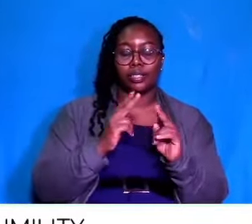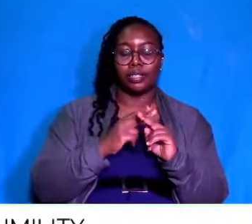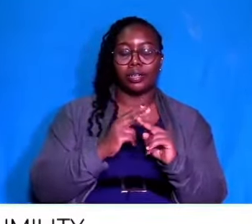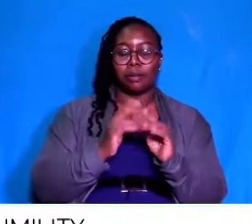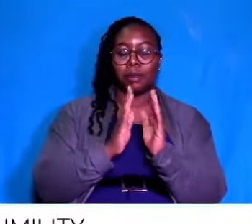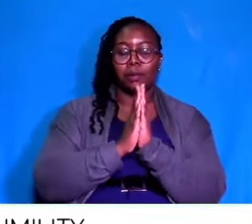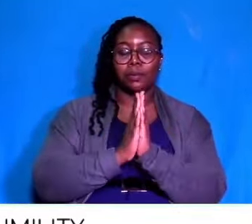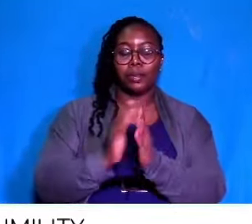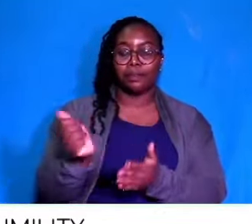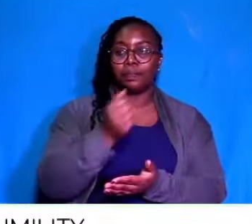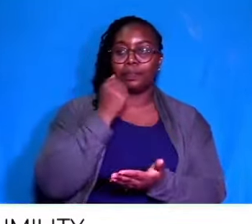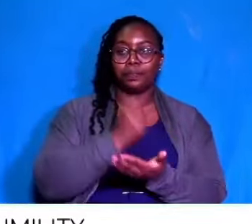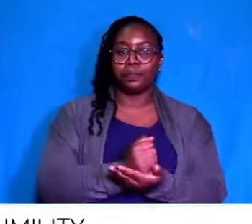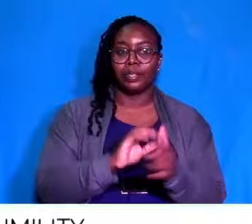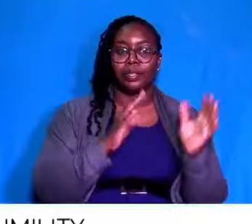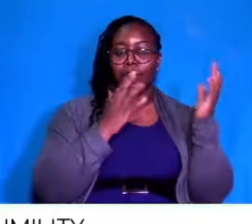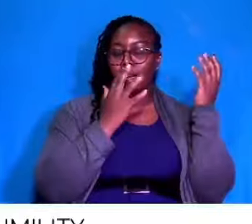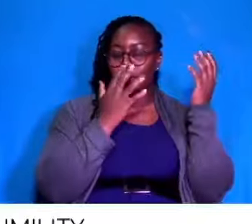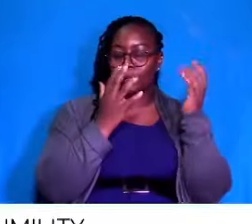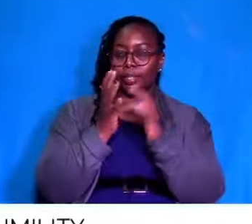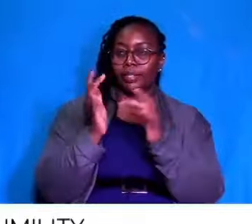makofi.